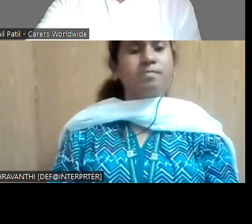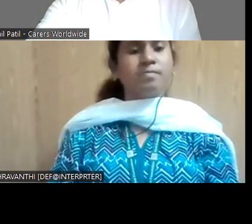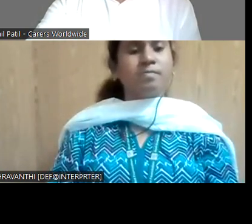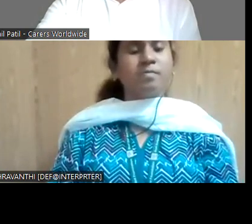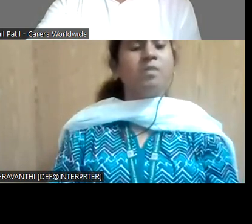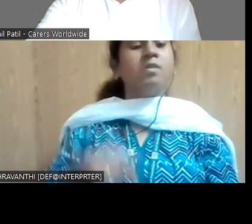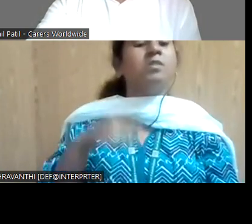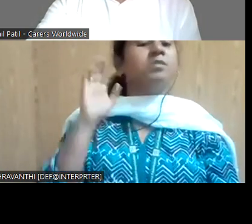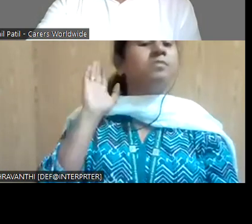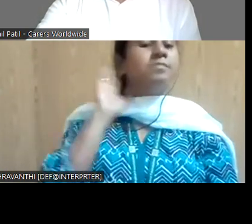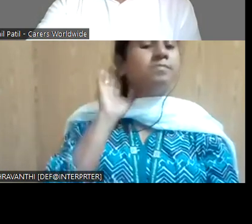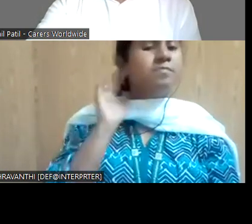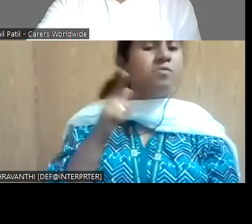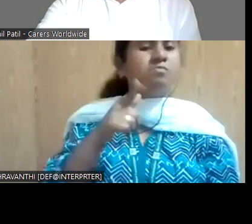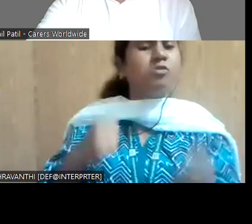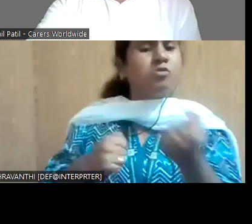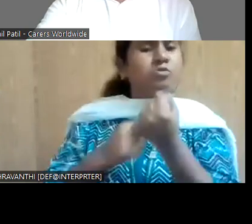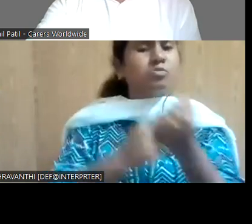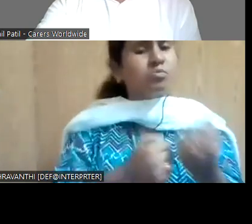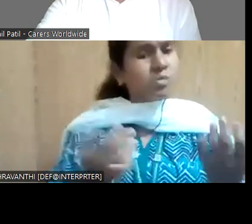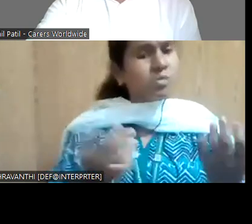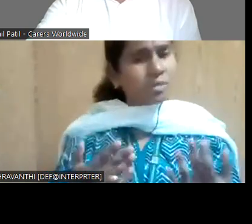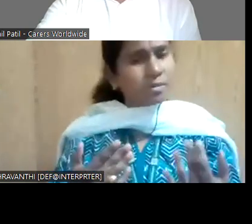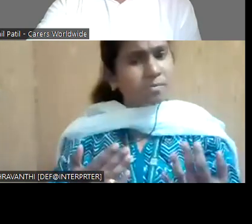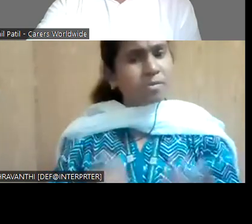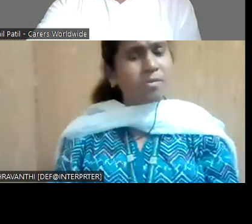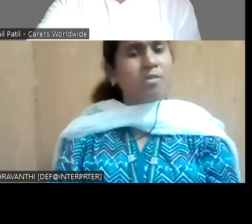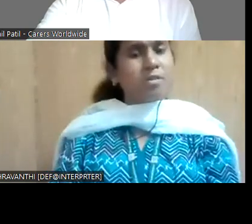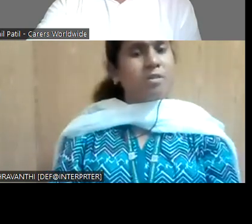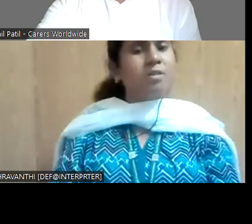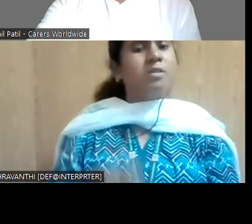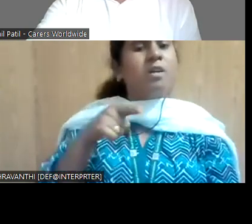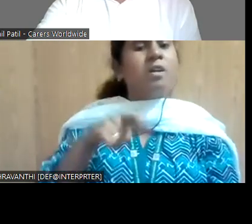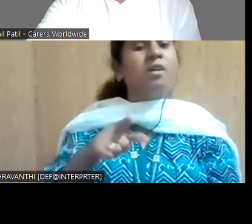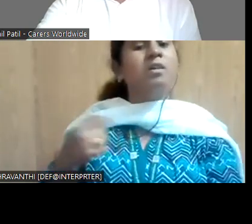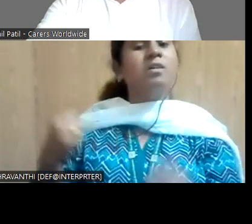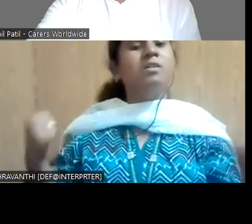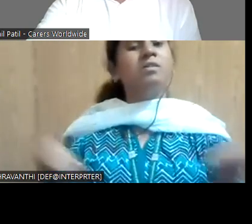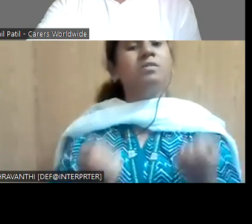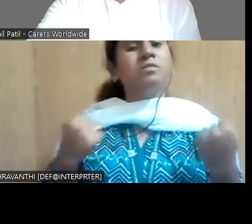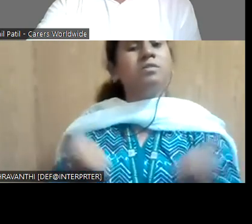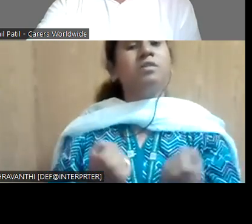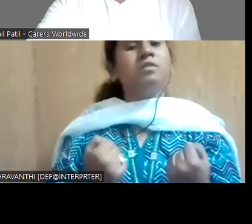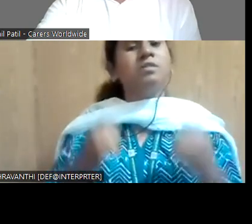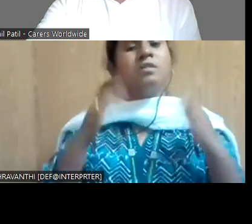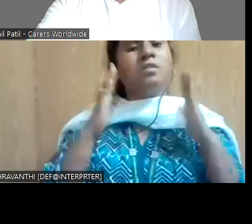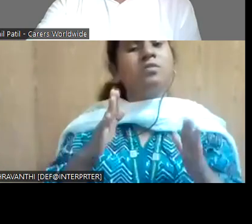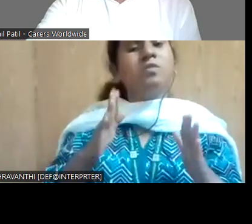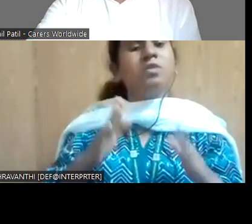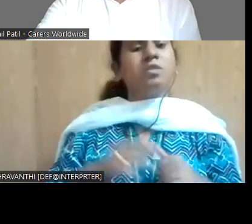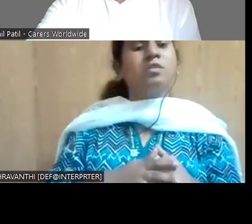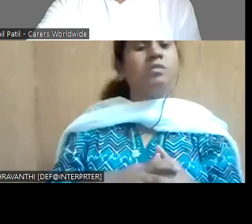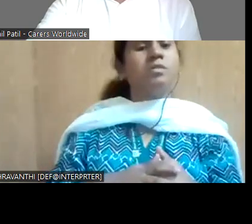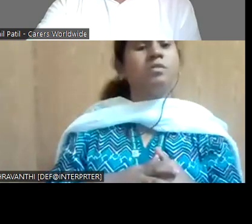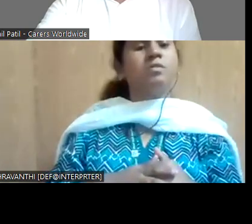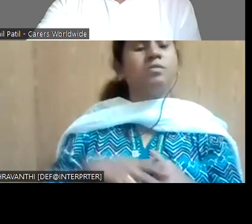kis prakar ka support available hai, to hamare challenges ko maddenazar rakhte hue kaun si cheeze lagi aapko ki jo